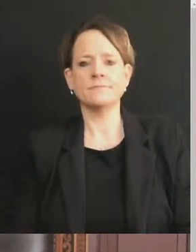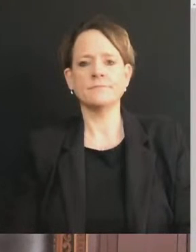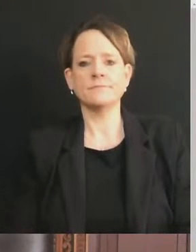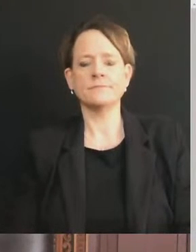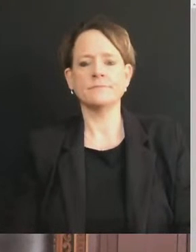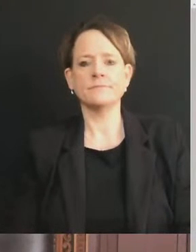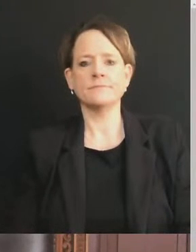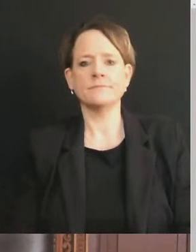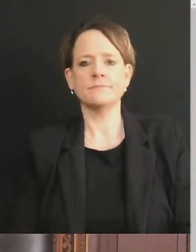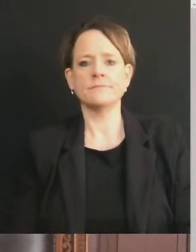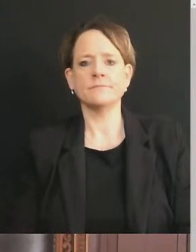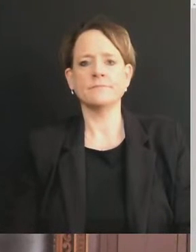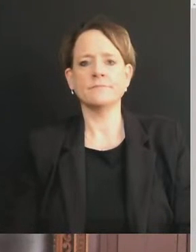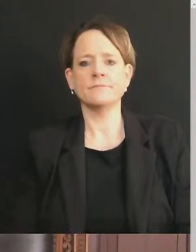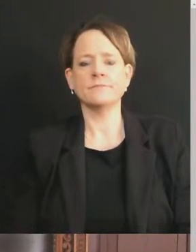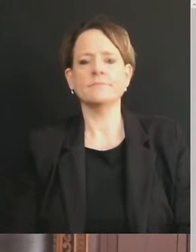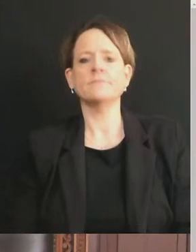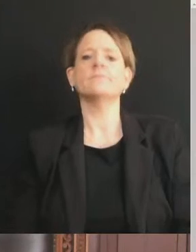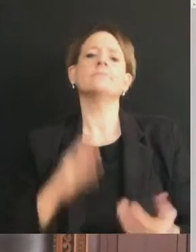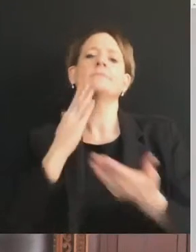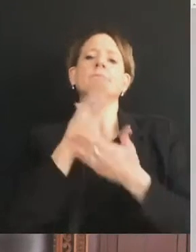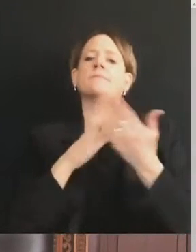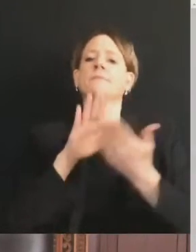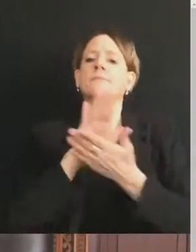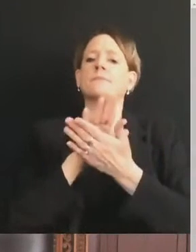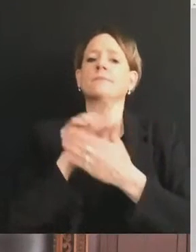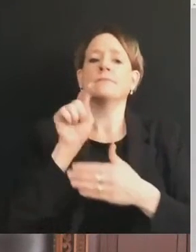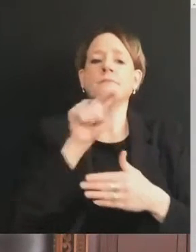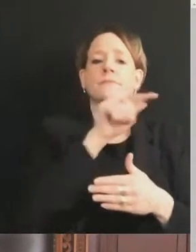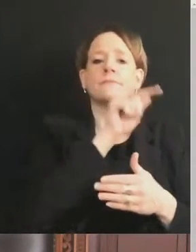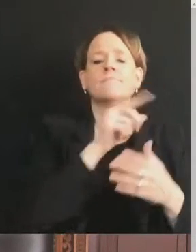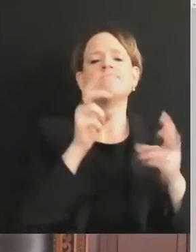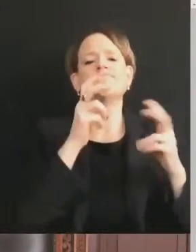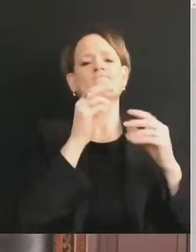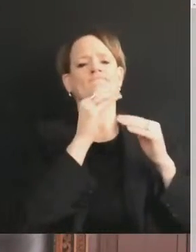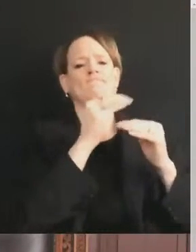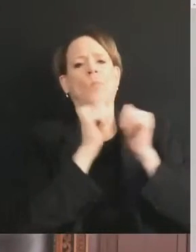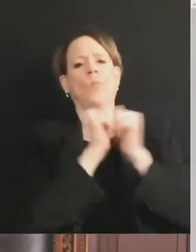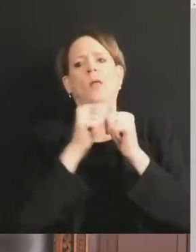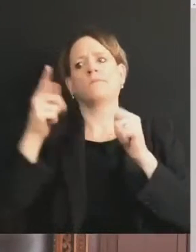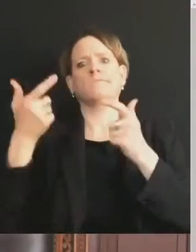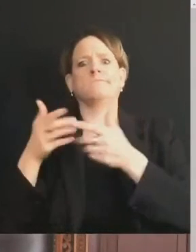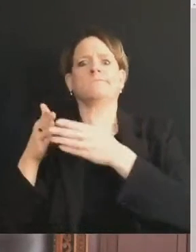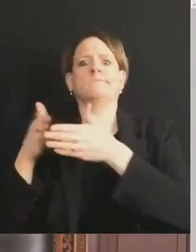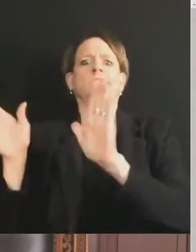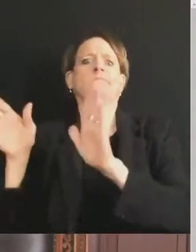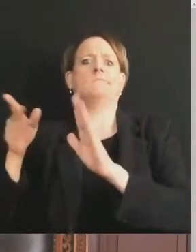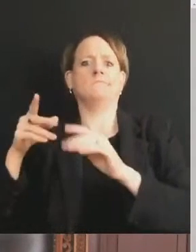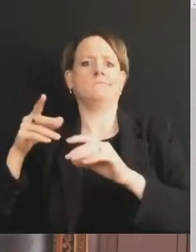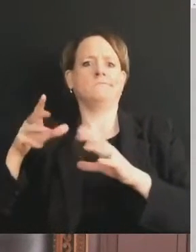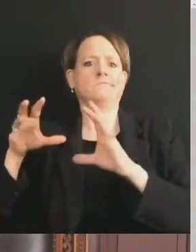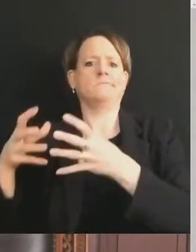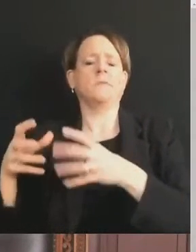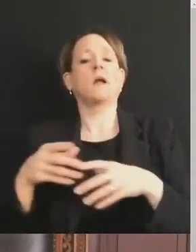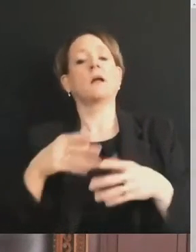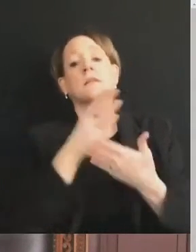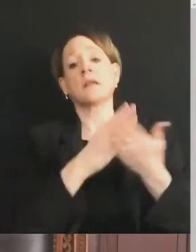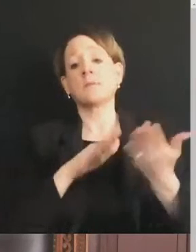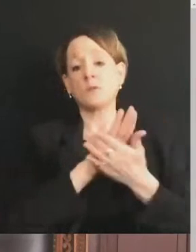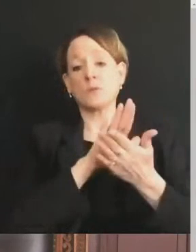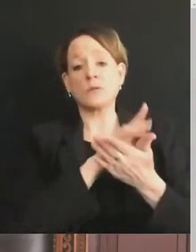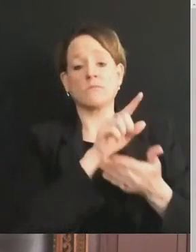see schools closing when they need to close for a period of time to make sure that there's enough people in